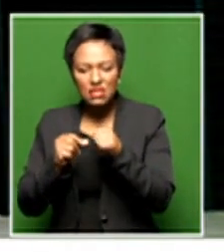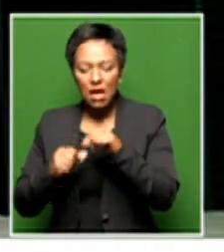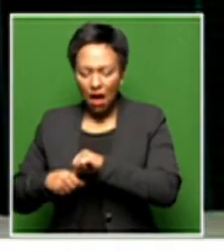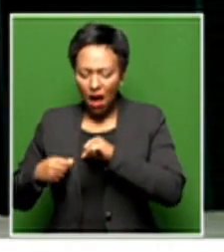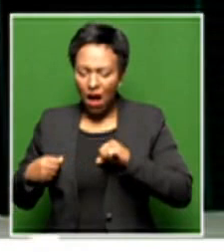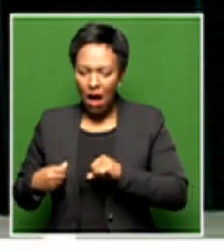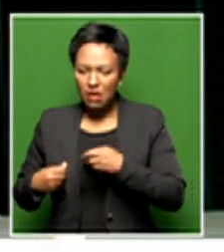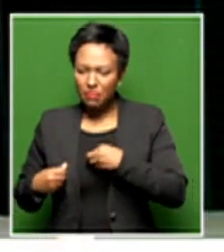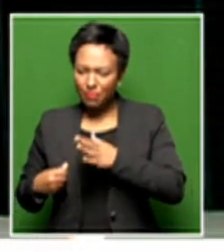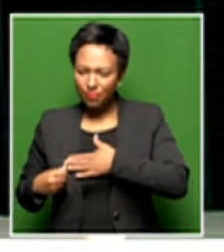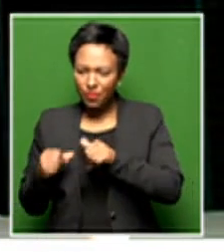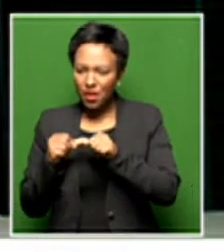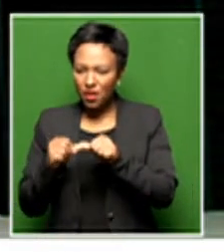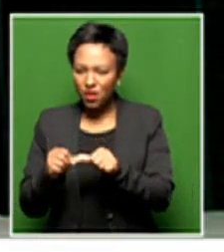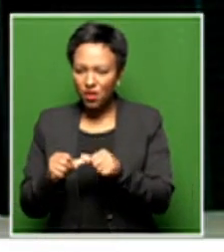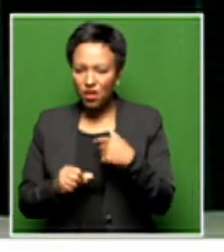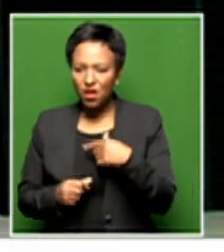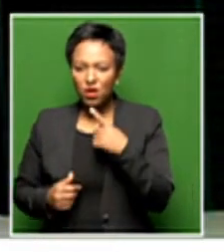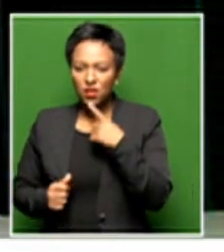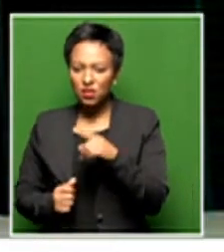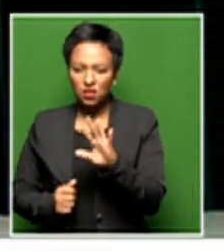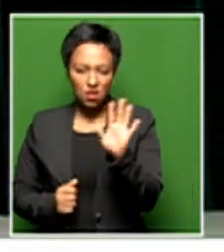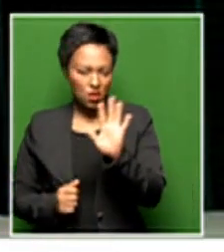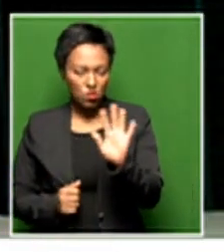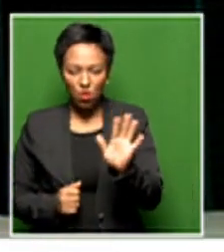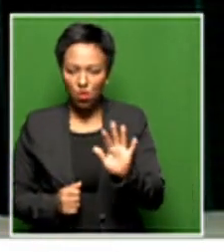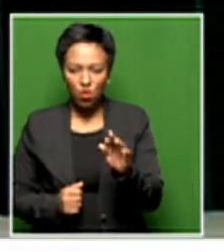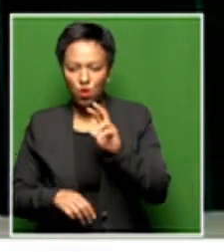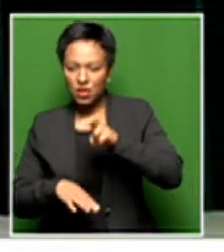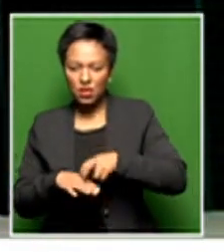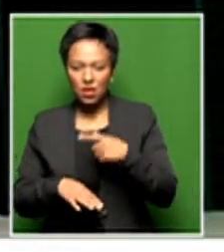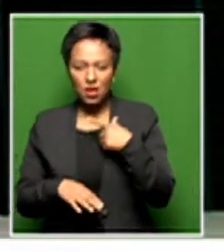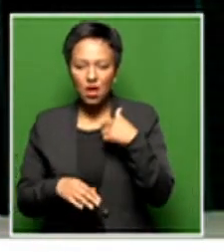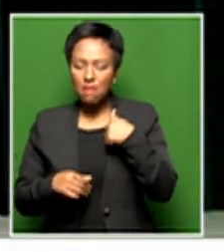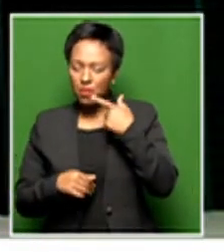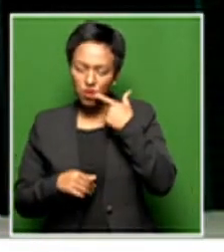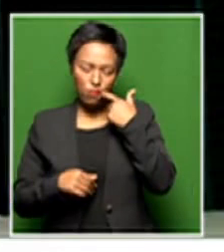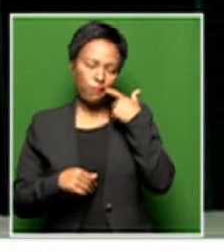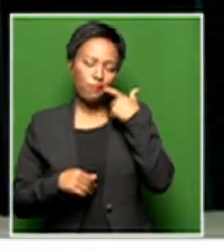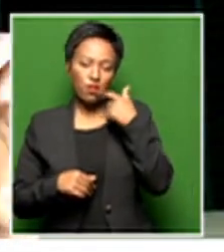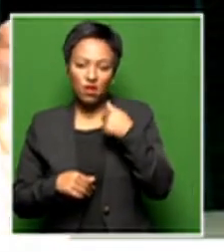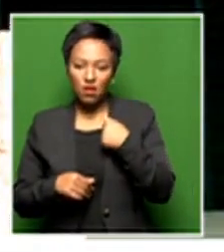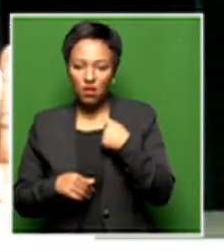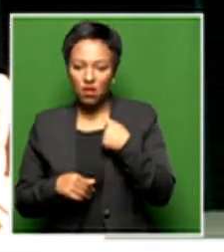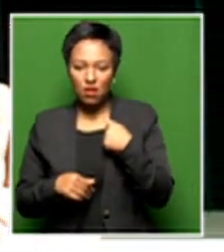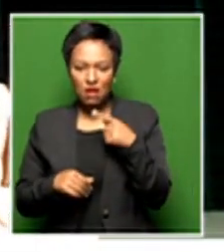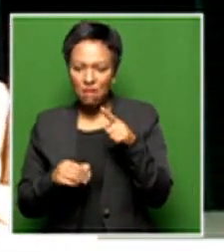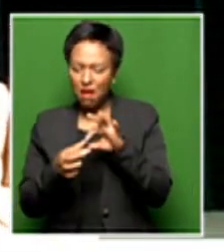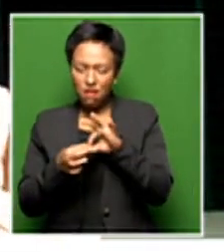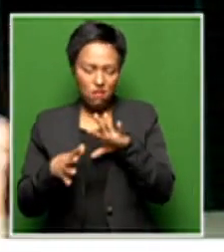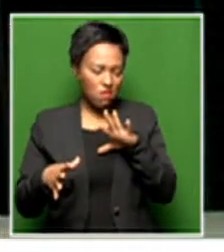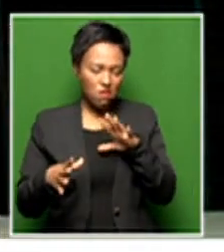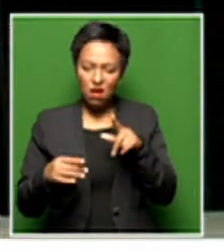heart. So it's, you know what I mean? You know I need it. I'm so addicted. I mean, can't live without it.